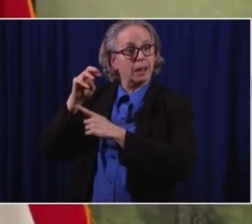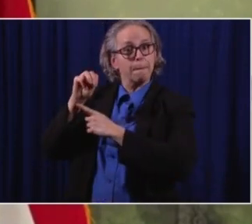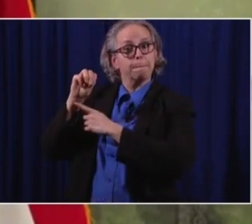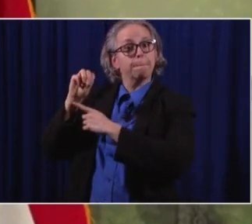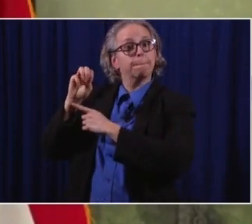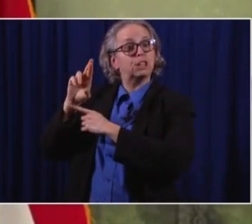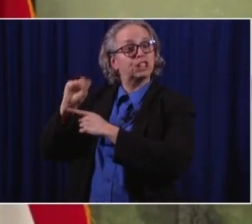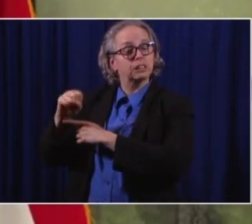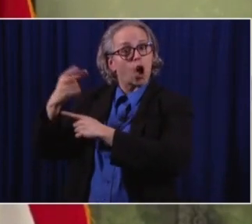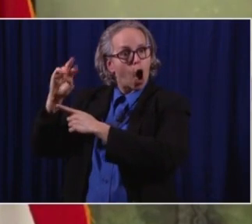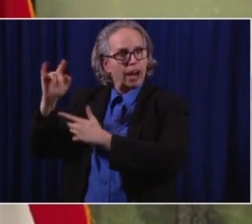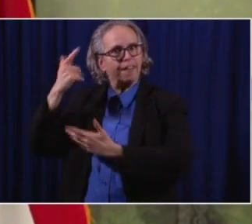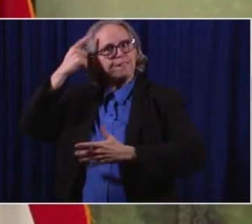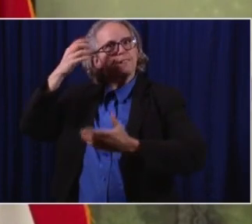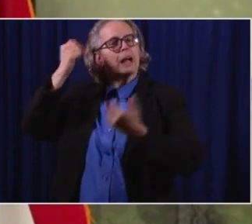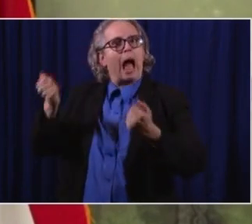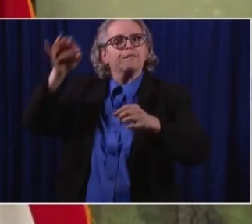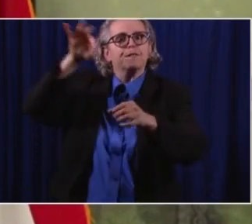president.